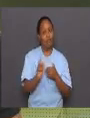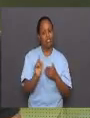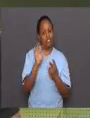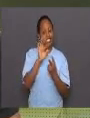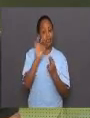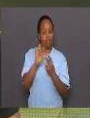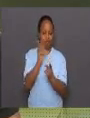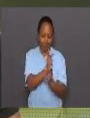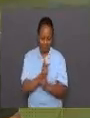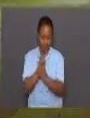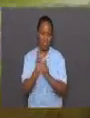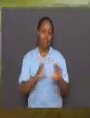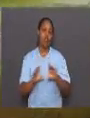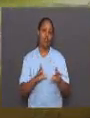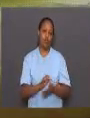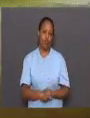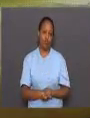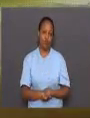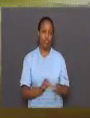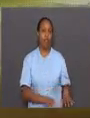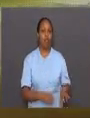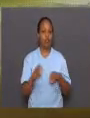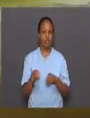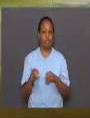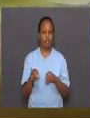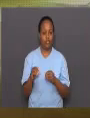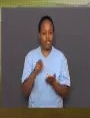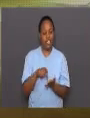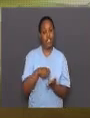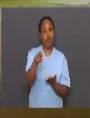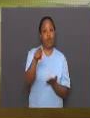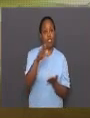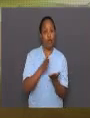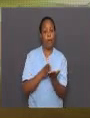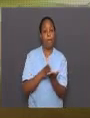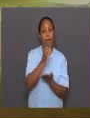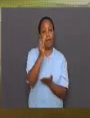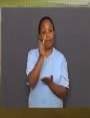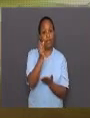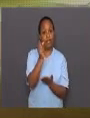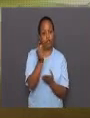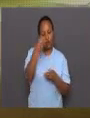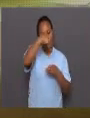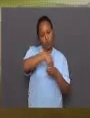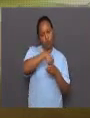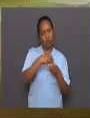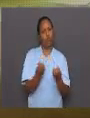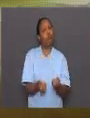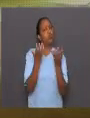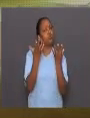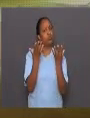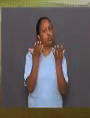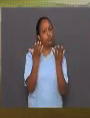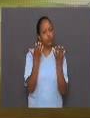voting choices. Students, democratic rights include a lot more